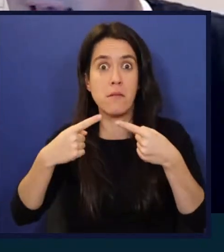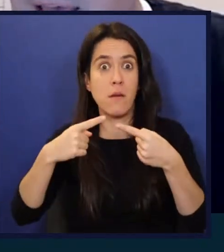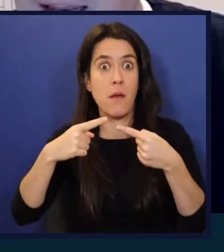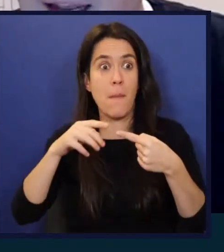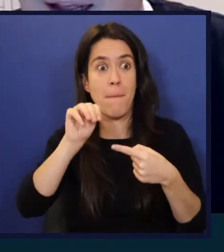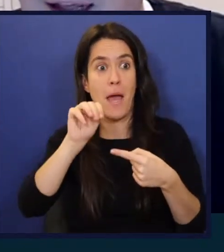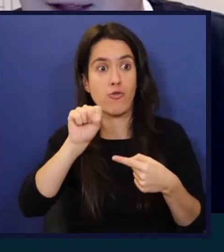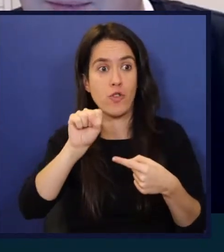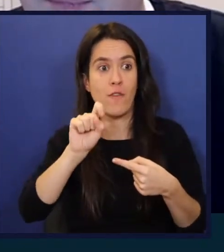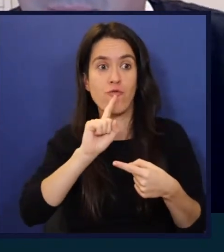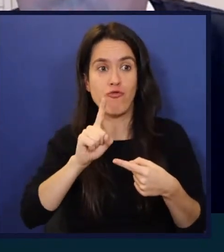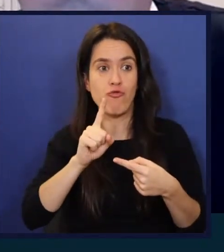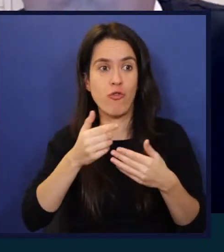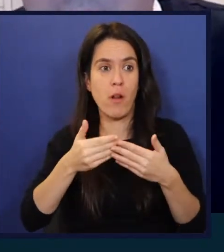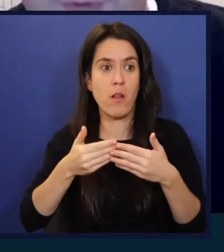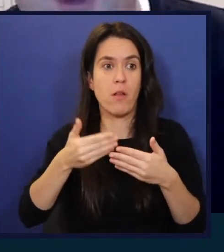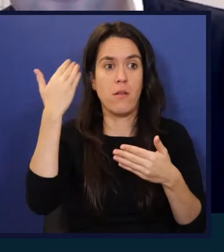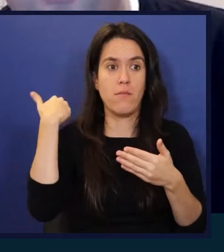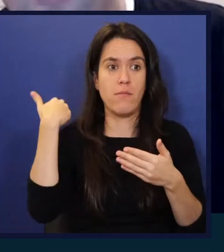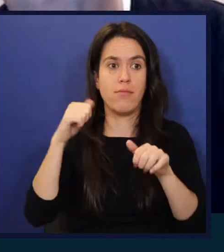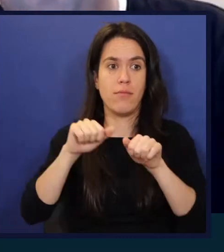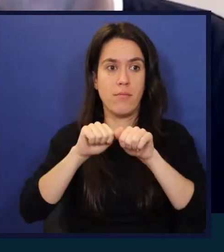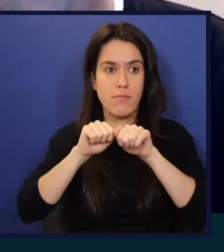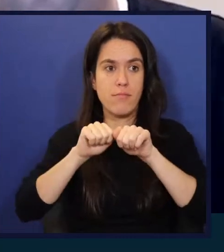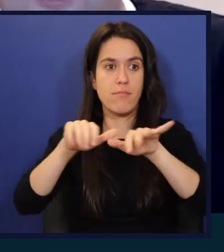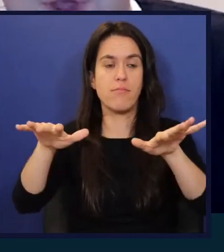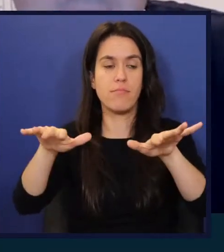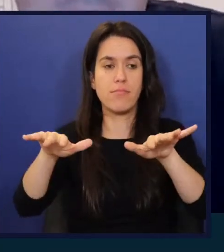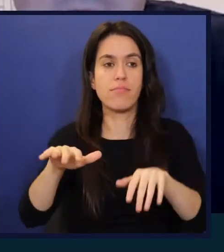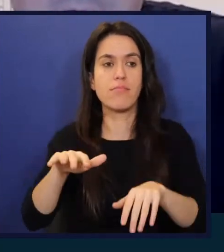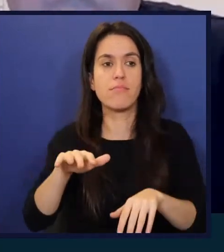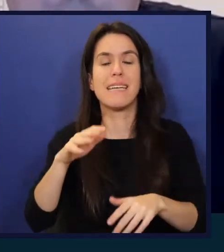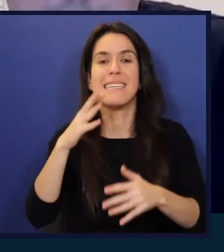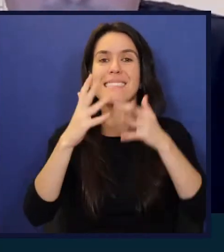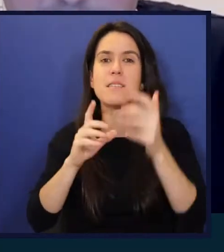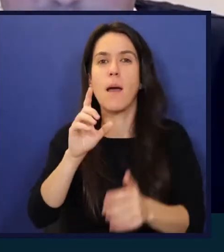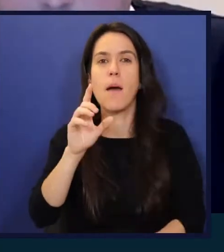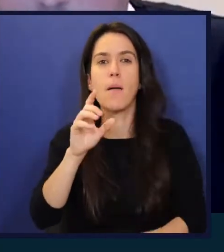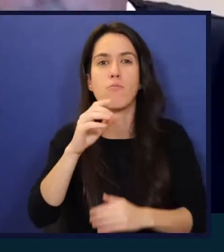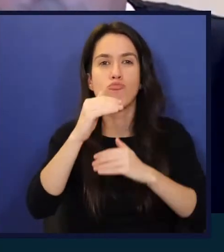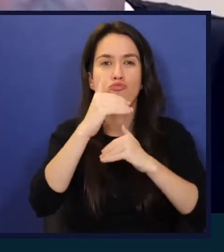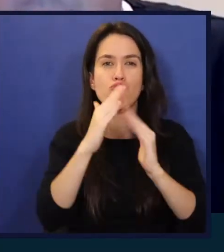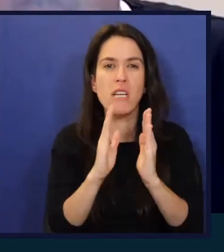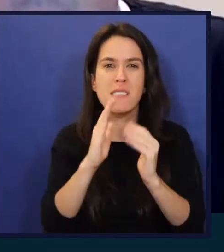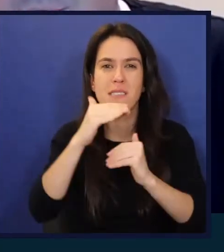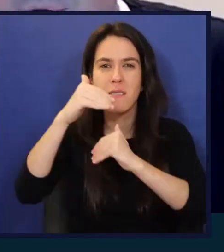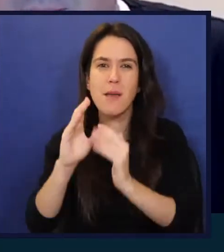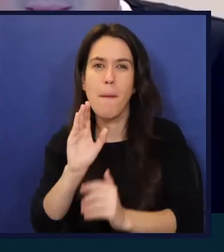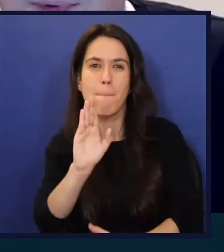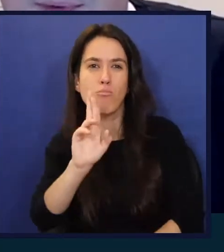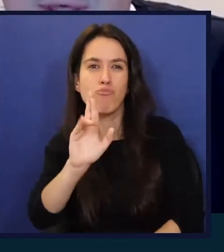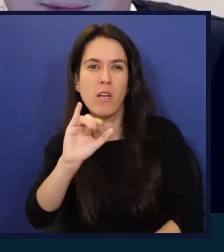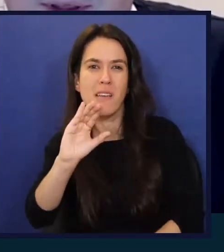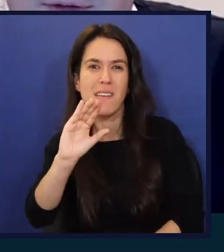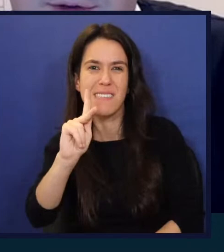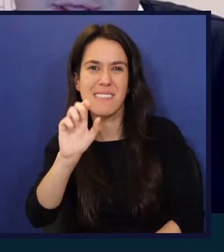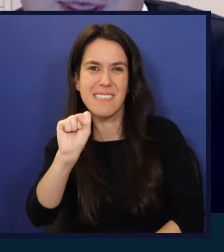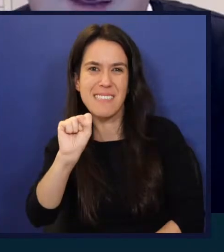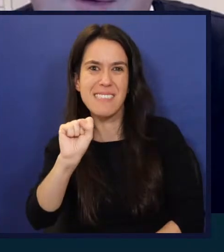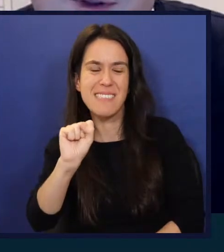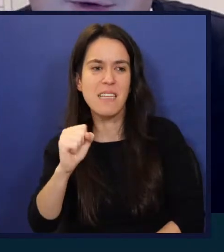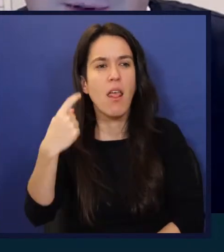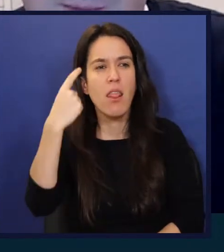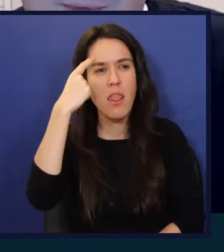Right. And we also have Databricks. So are there any plans for the roadmap?